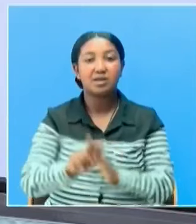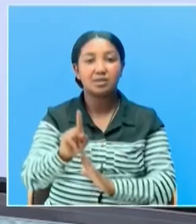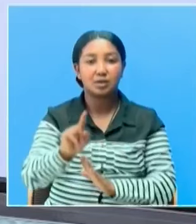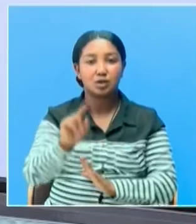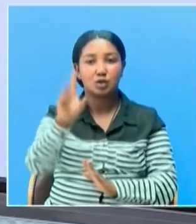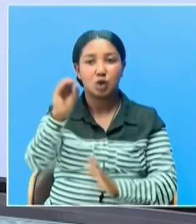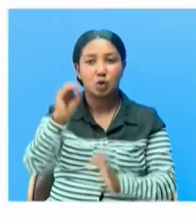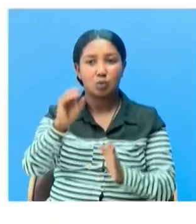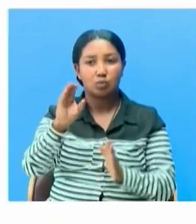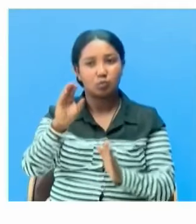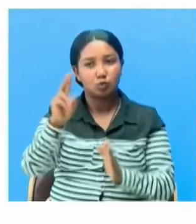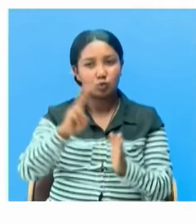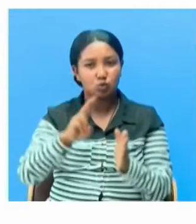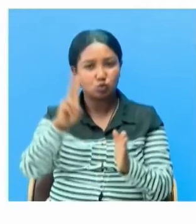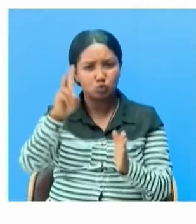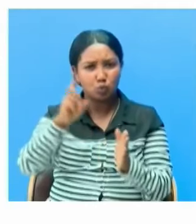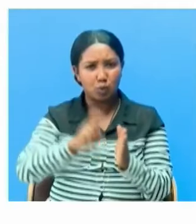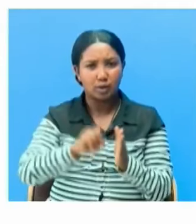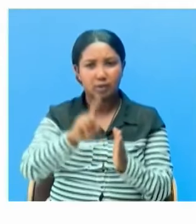Then here,